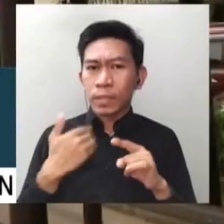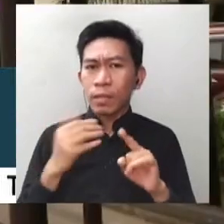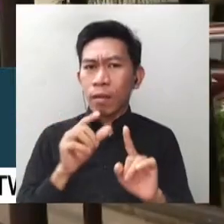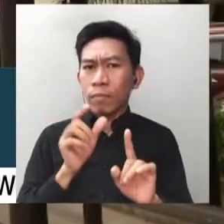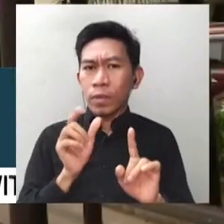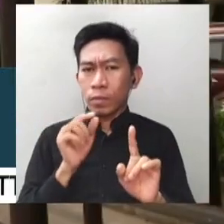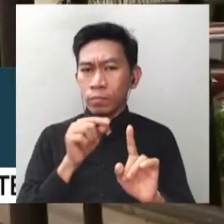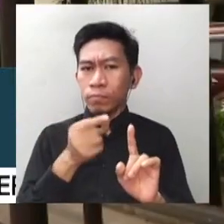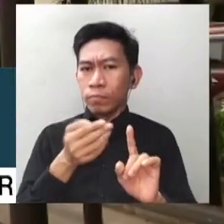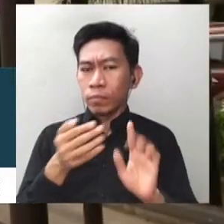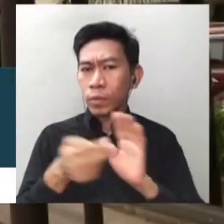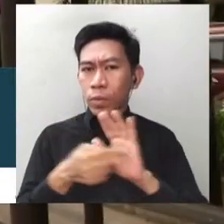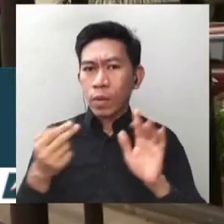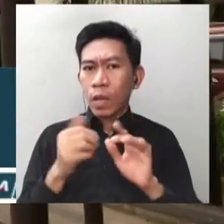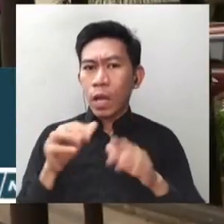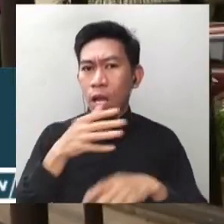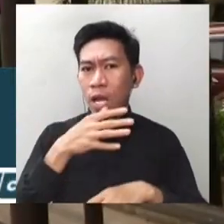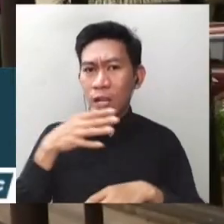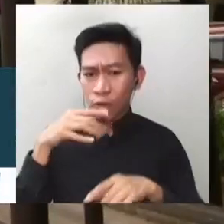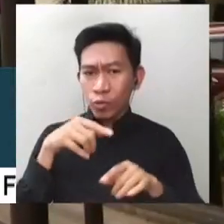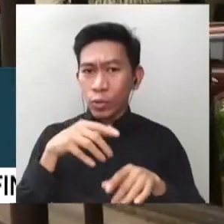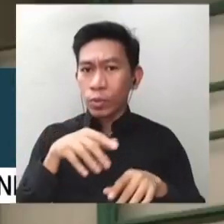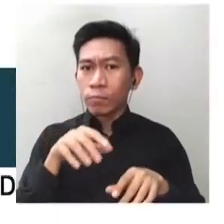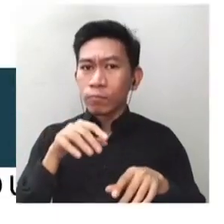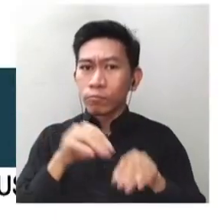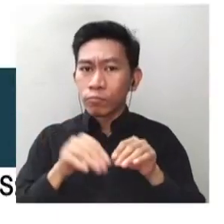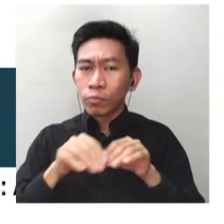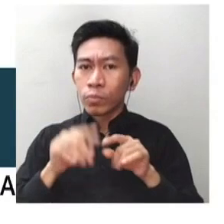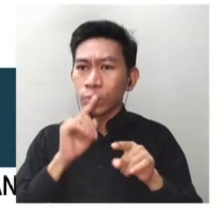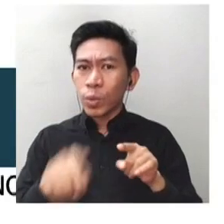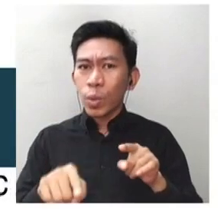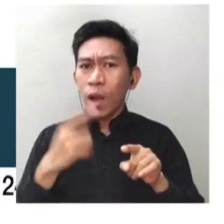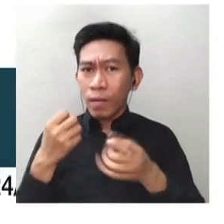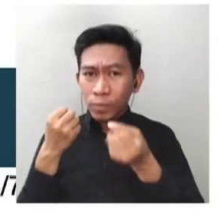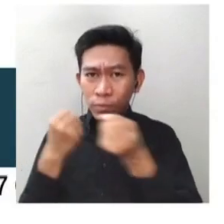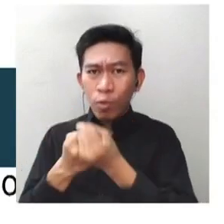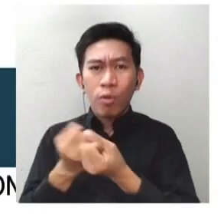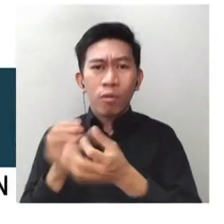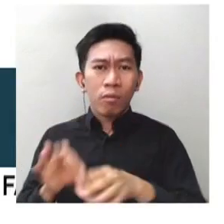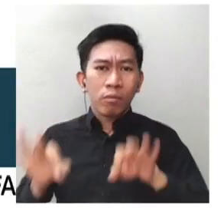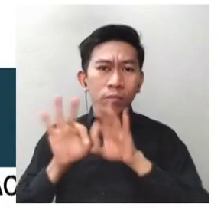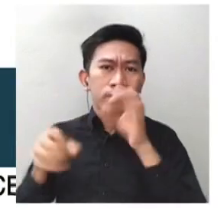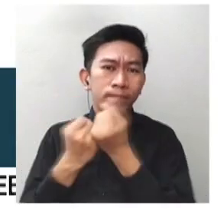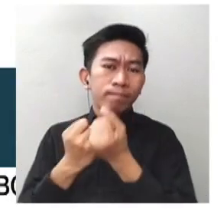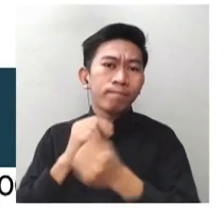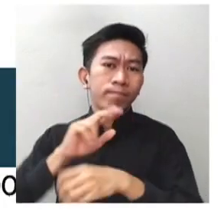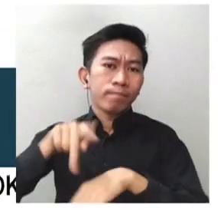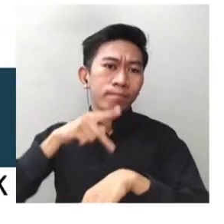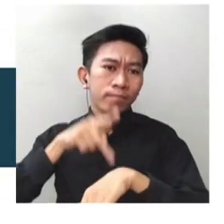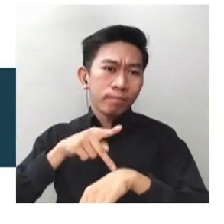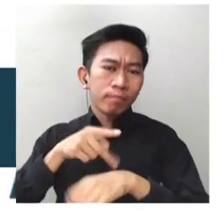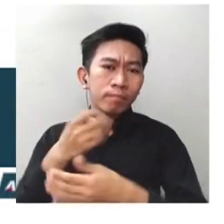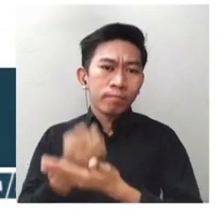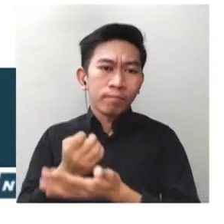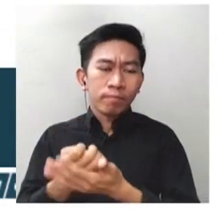Philippine economy. It's simply too important to be left. The time that was devoted by the president directly